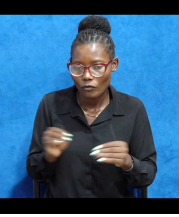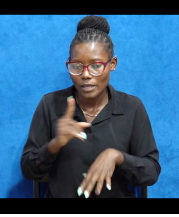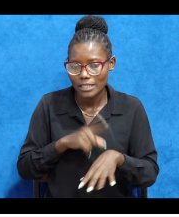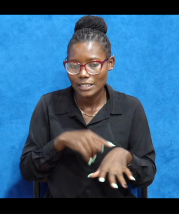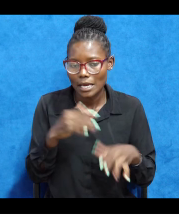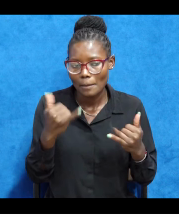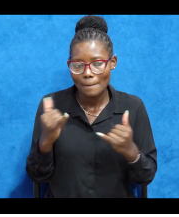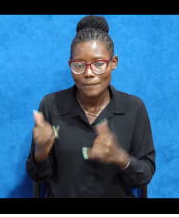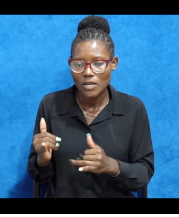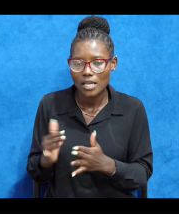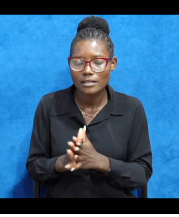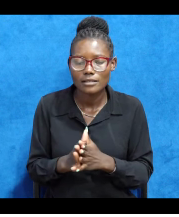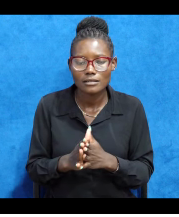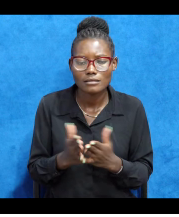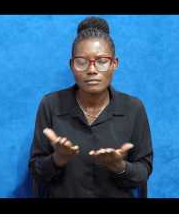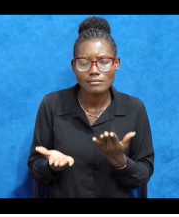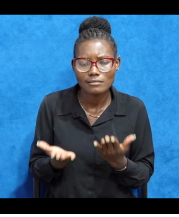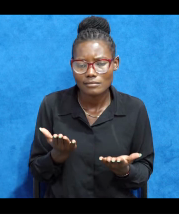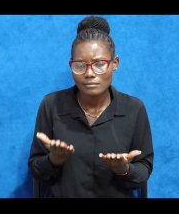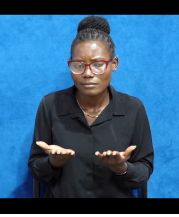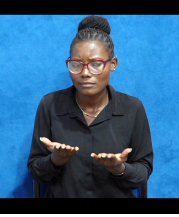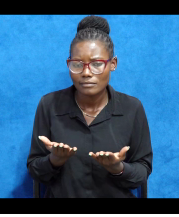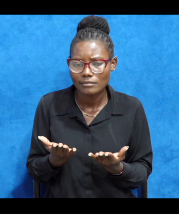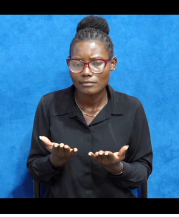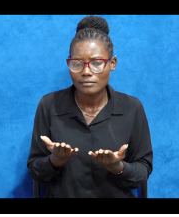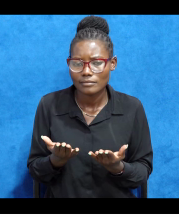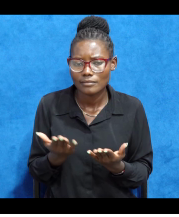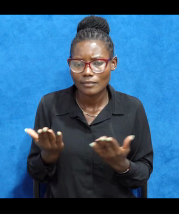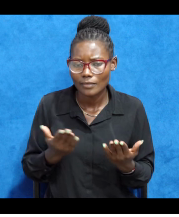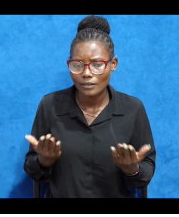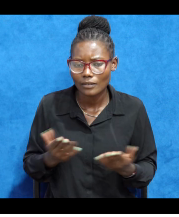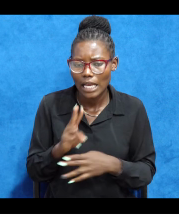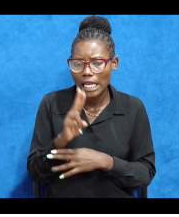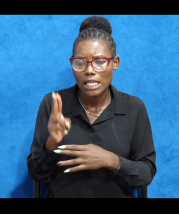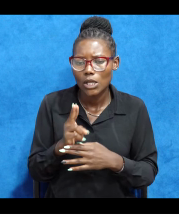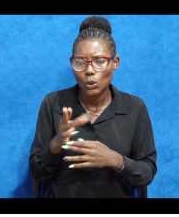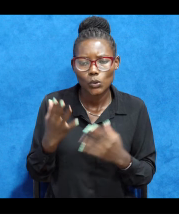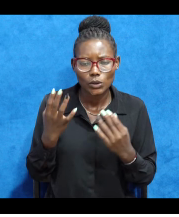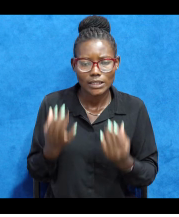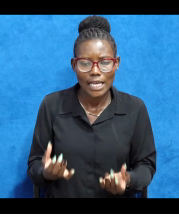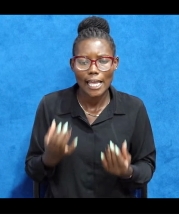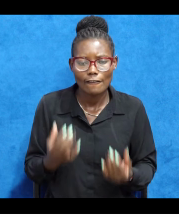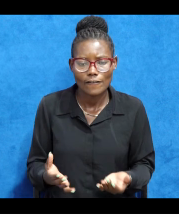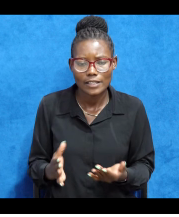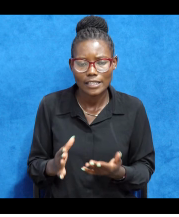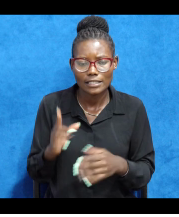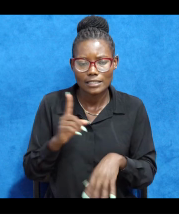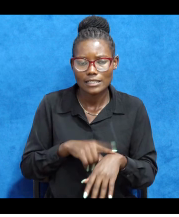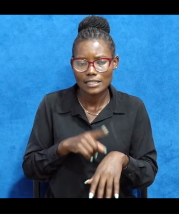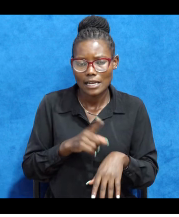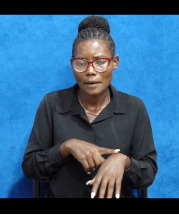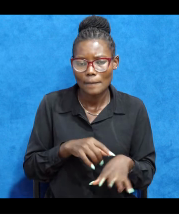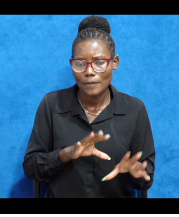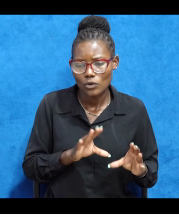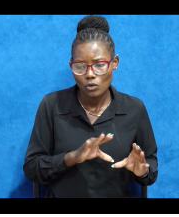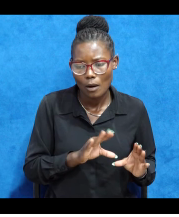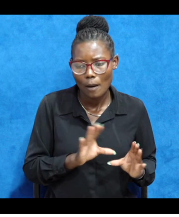limitation on our movement, our practice, or our game, or we're going to enhance it and make it easier for the movement,